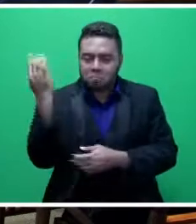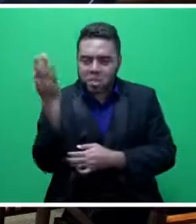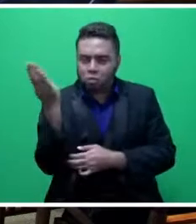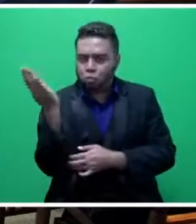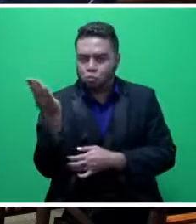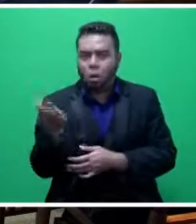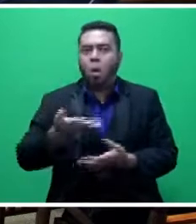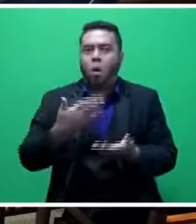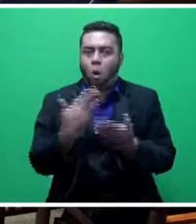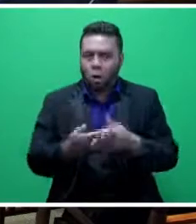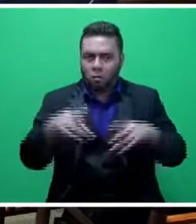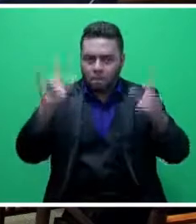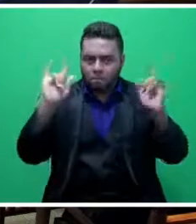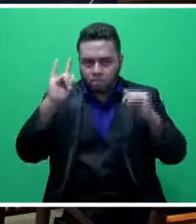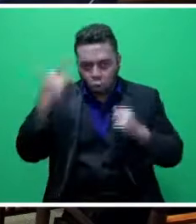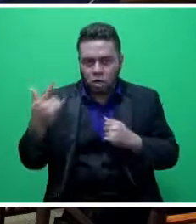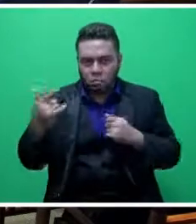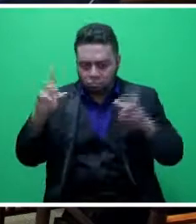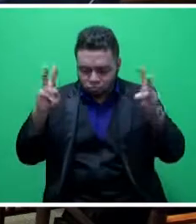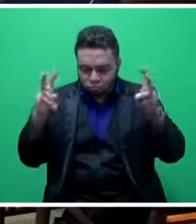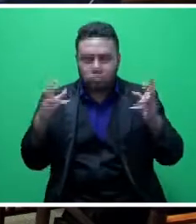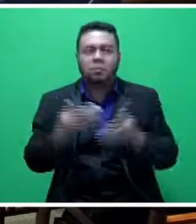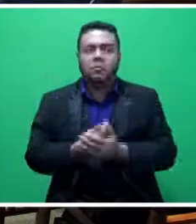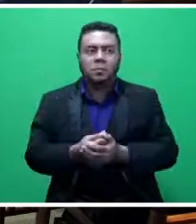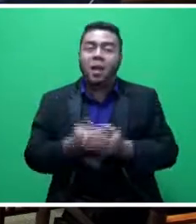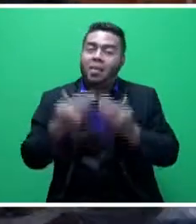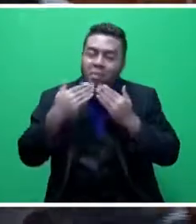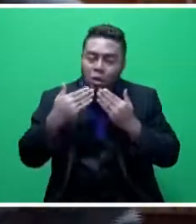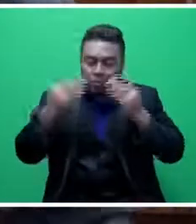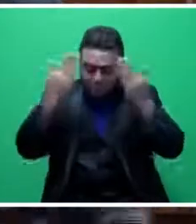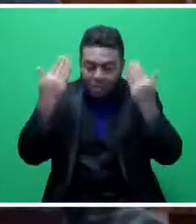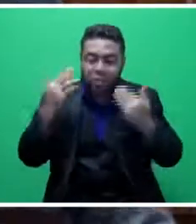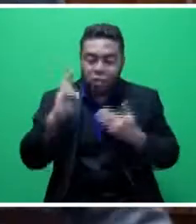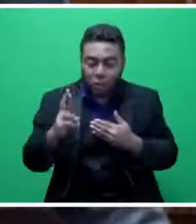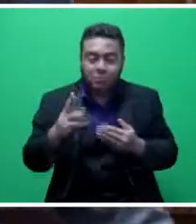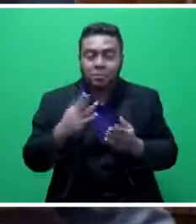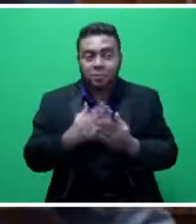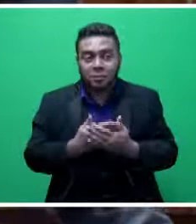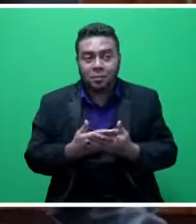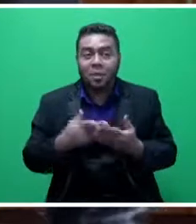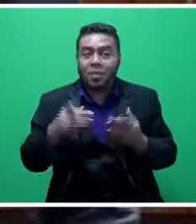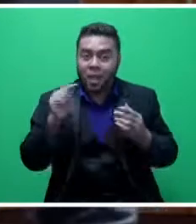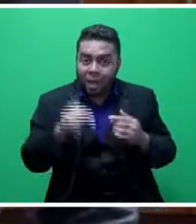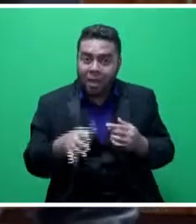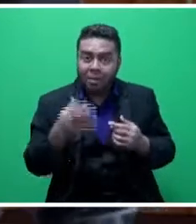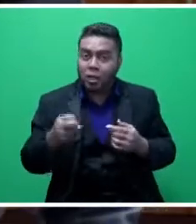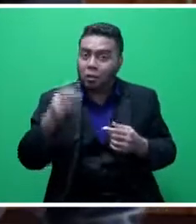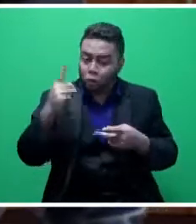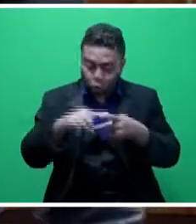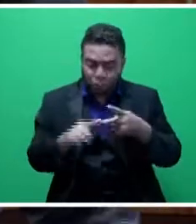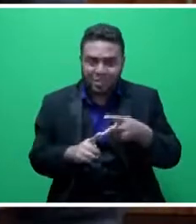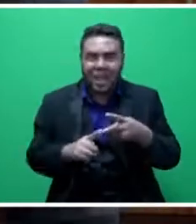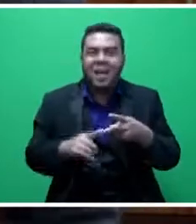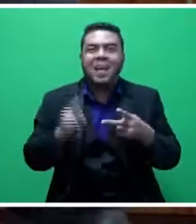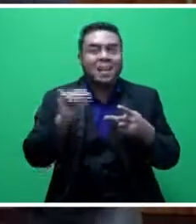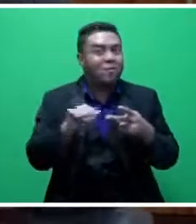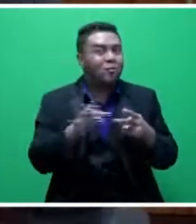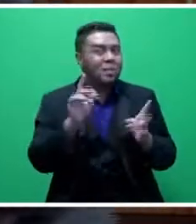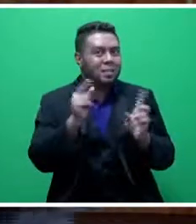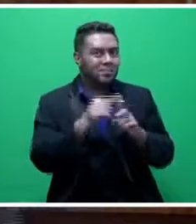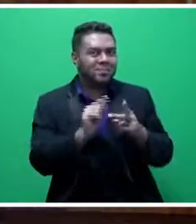motion. You have the floor, sir. Thank you, Mr. Speaker, sir. Mr. Speaker, sir, there are two aspects to this